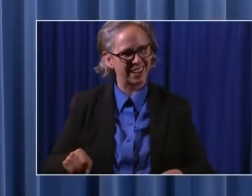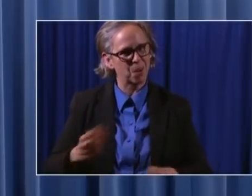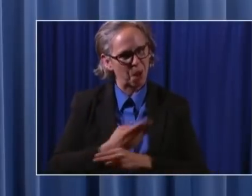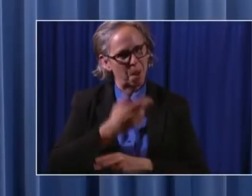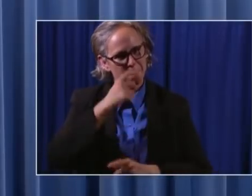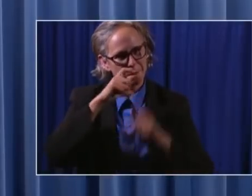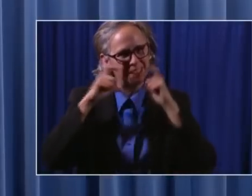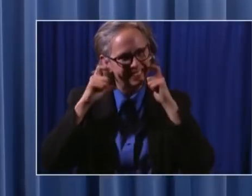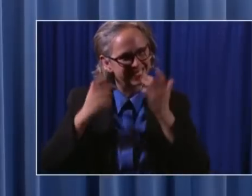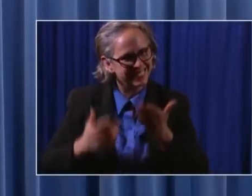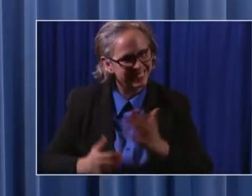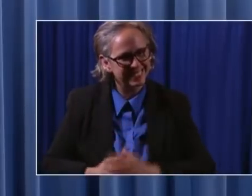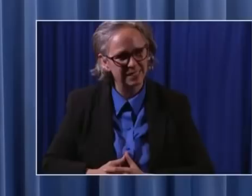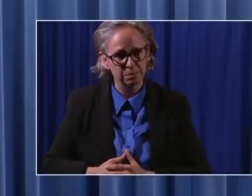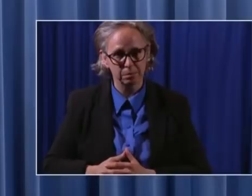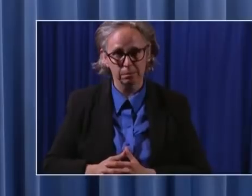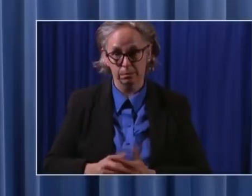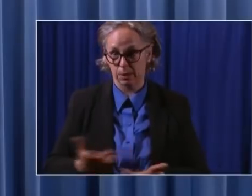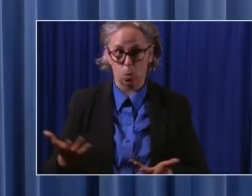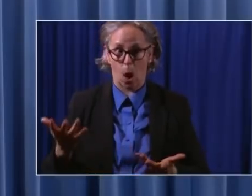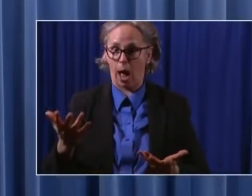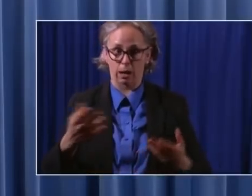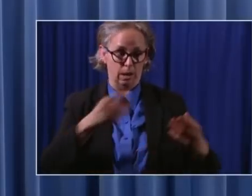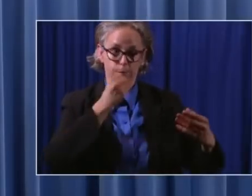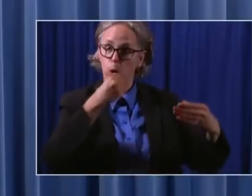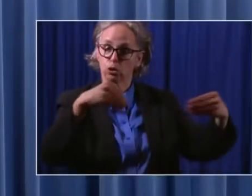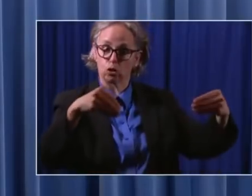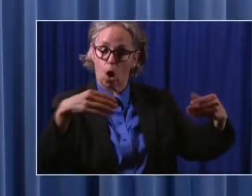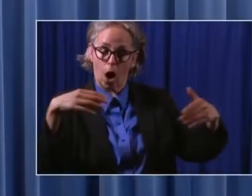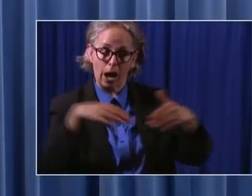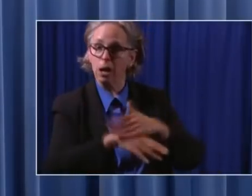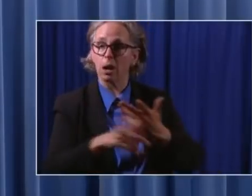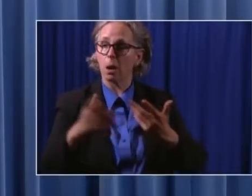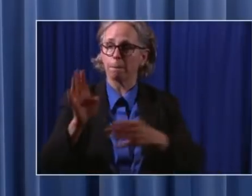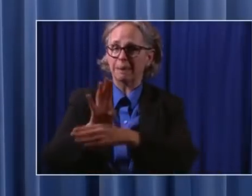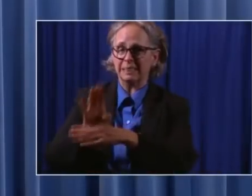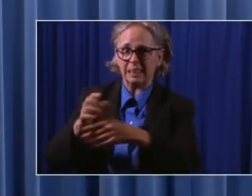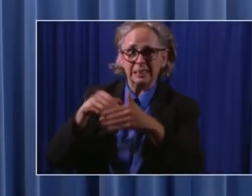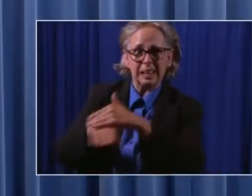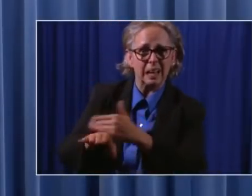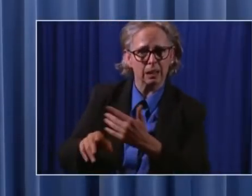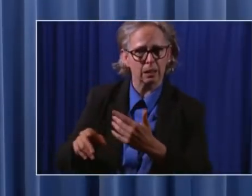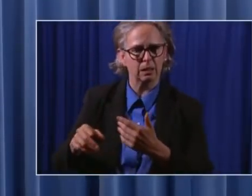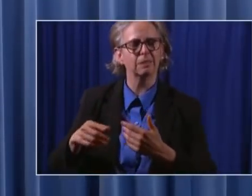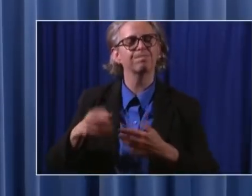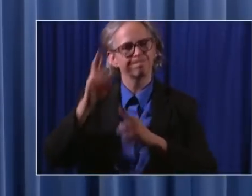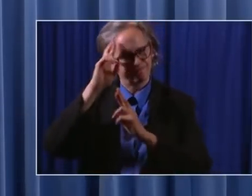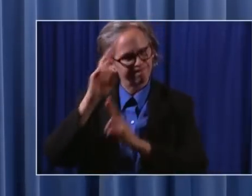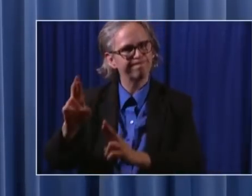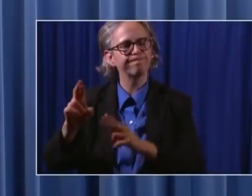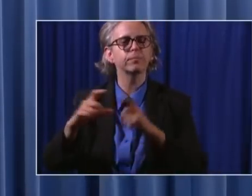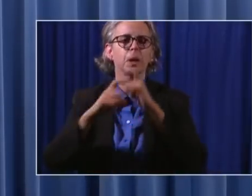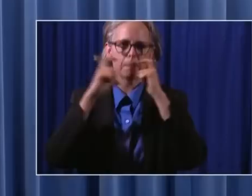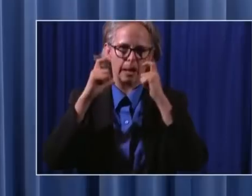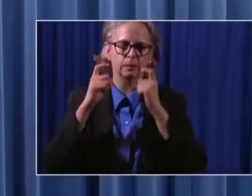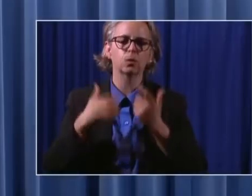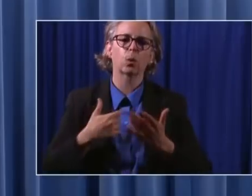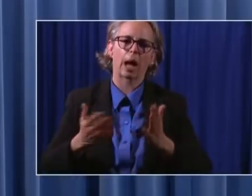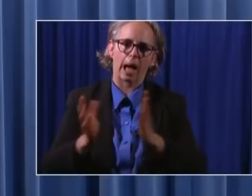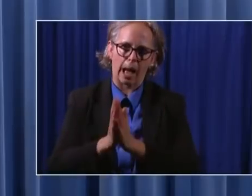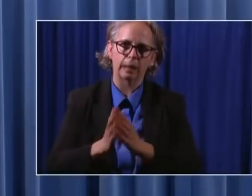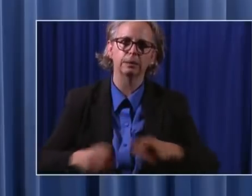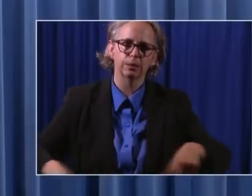go into a store. And that's really what we're asking people to do, is to make a minimal